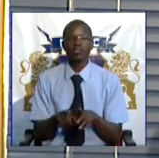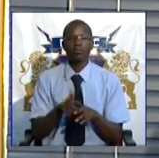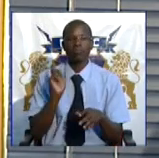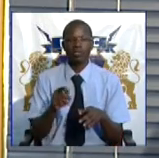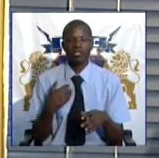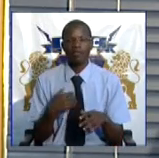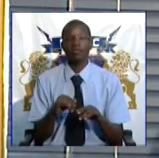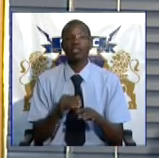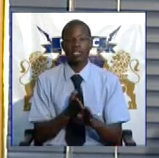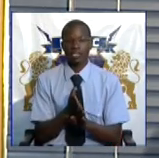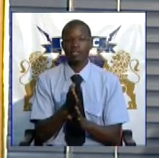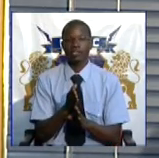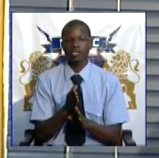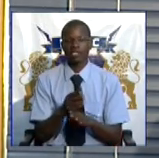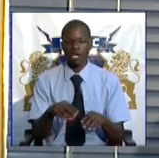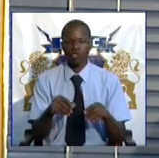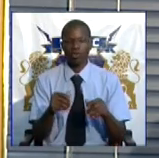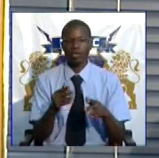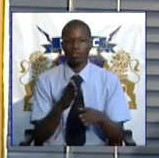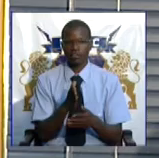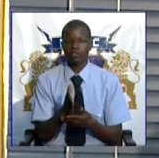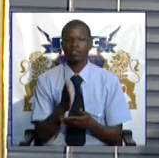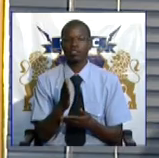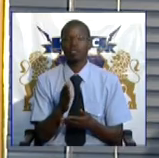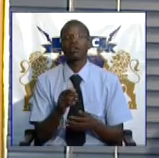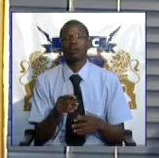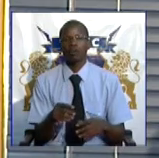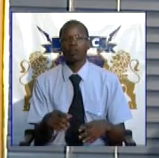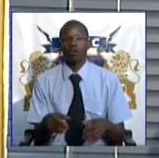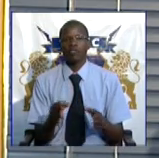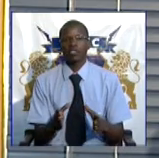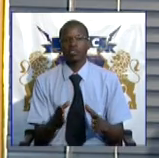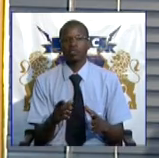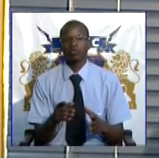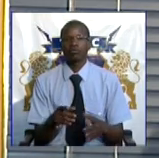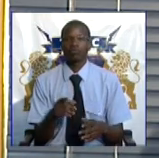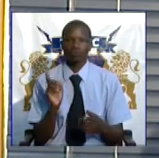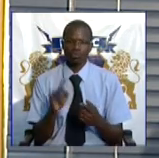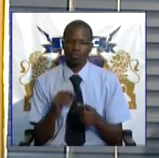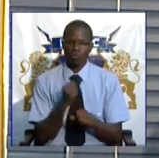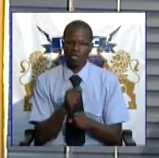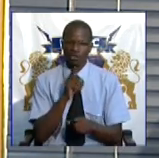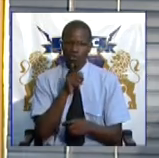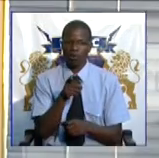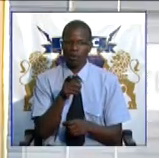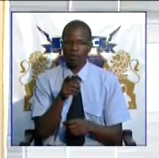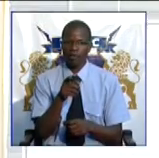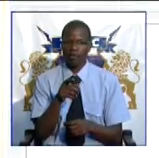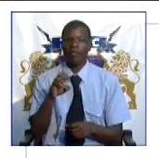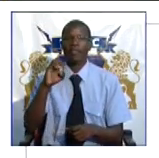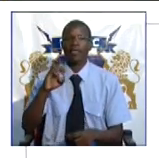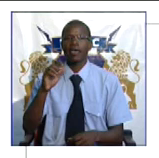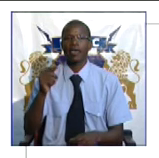are expected to play an important role to ensure that an ethics infrastructure is in place